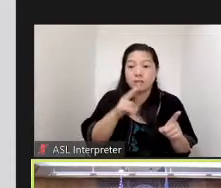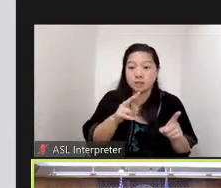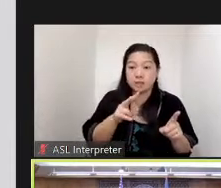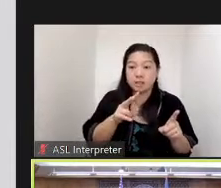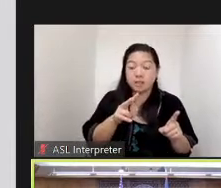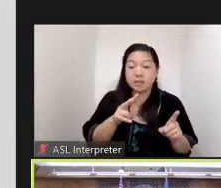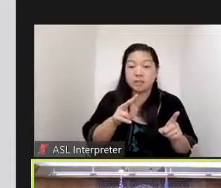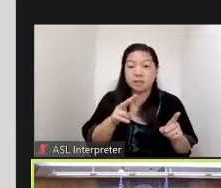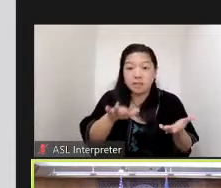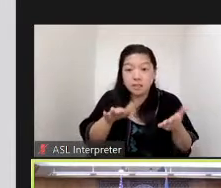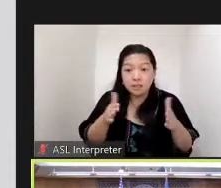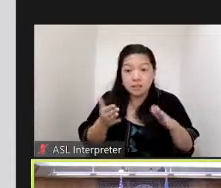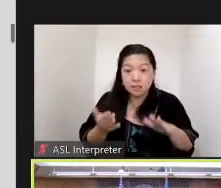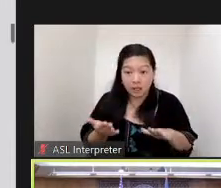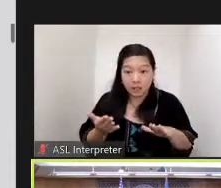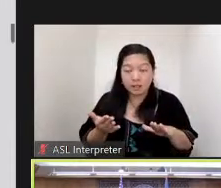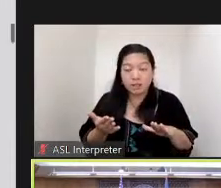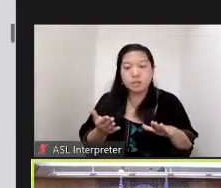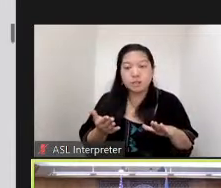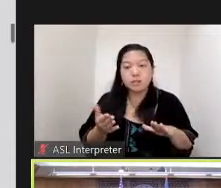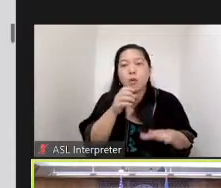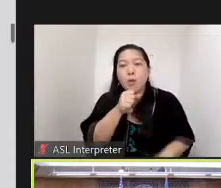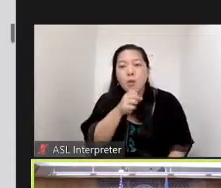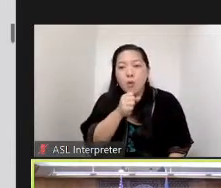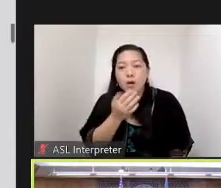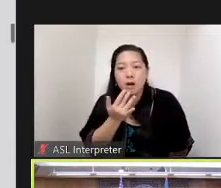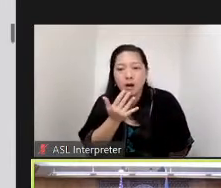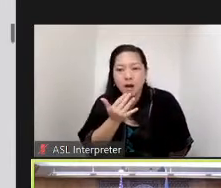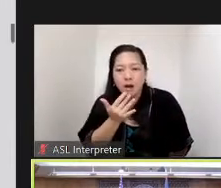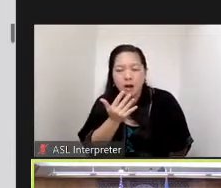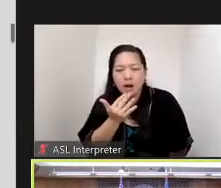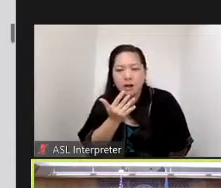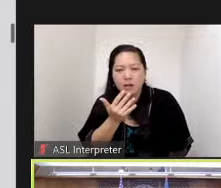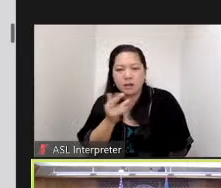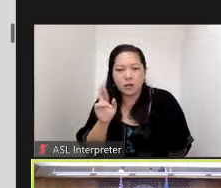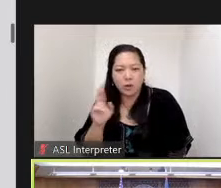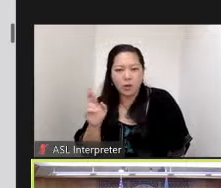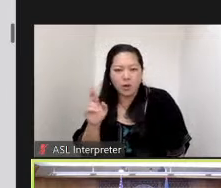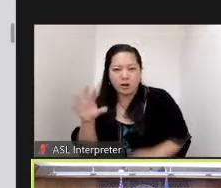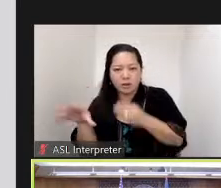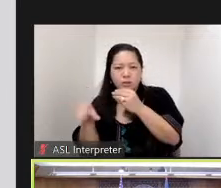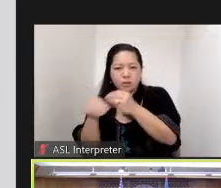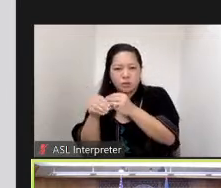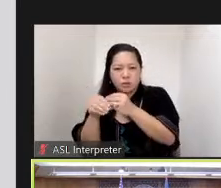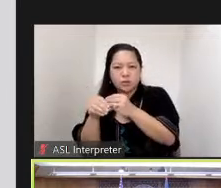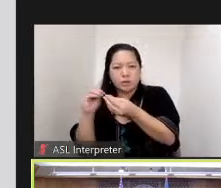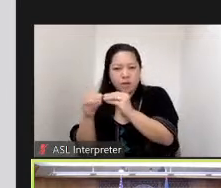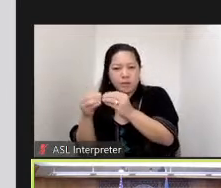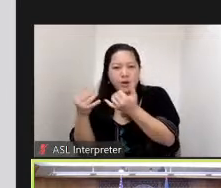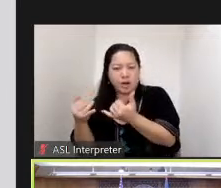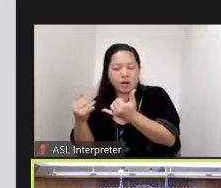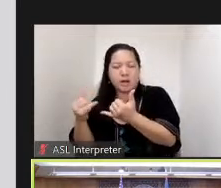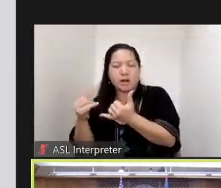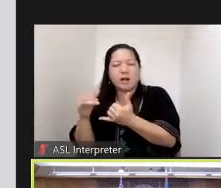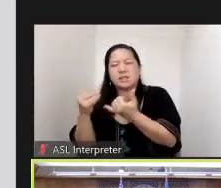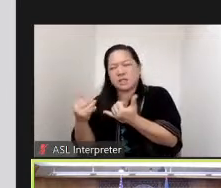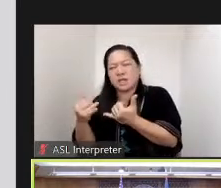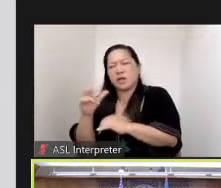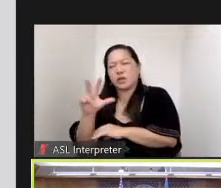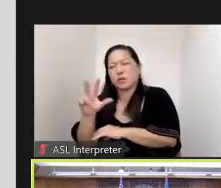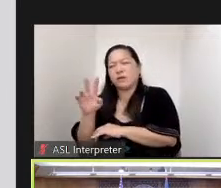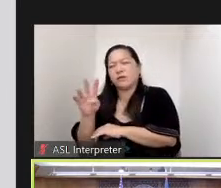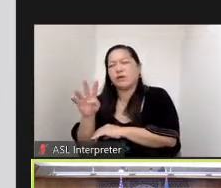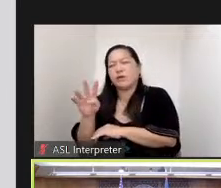orange. So the orange you'll find on the right, the total number, it's as of today, it's 343, I